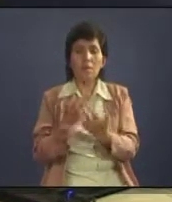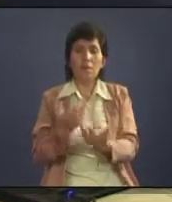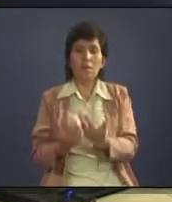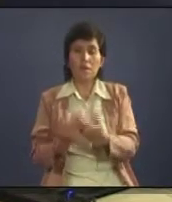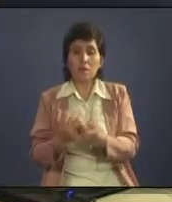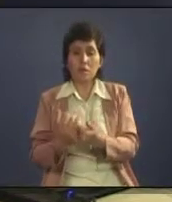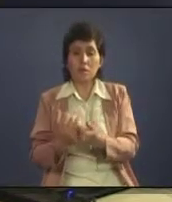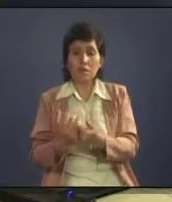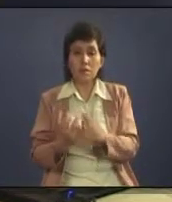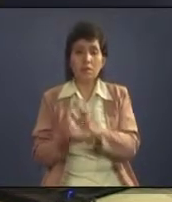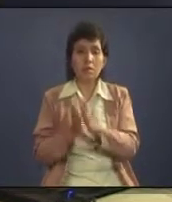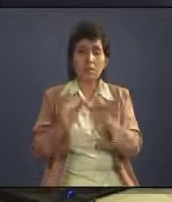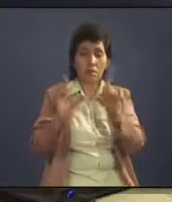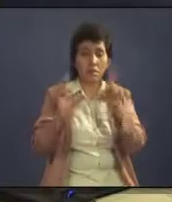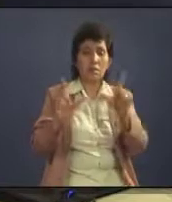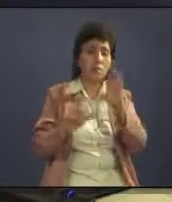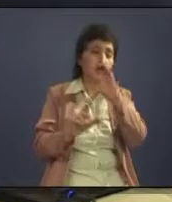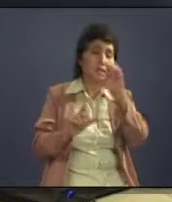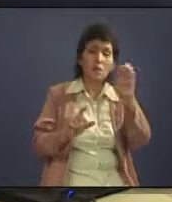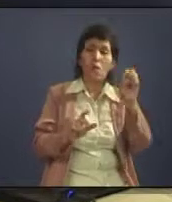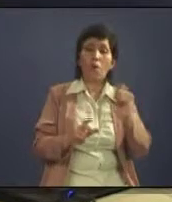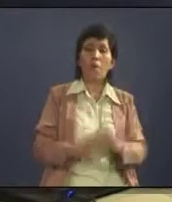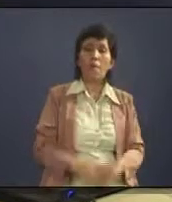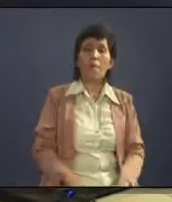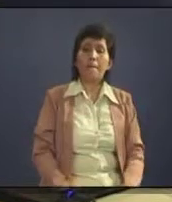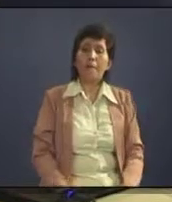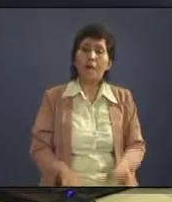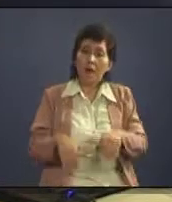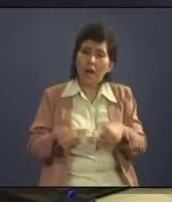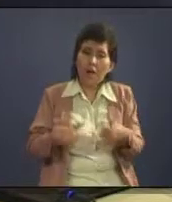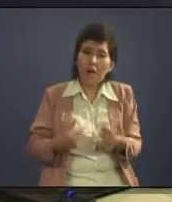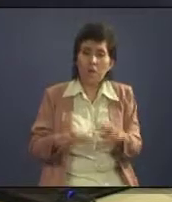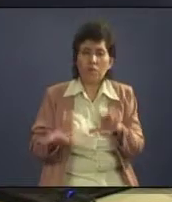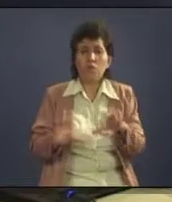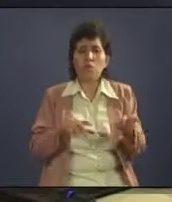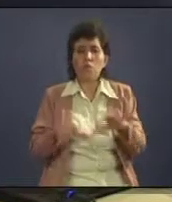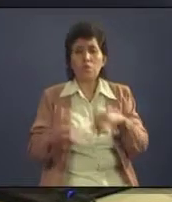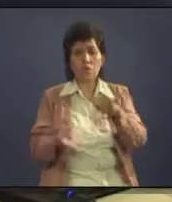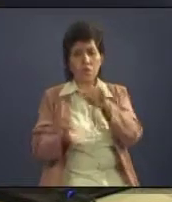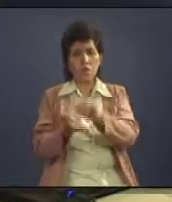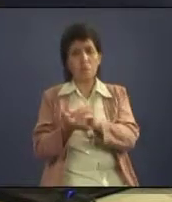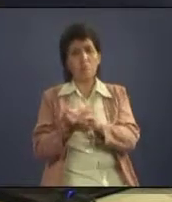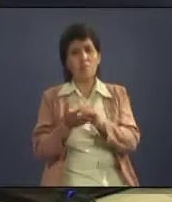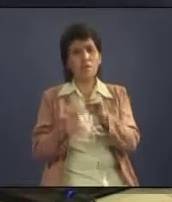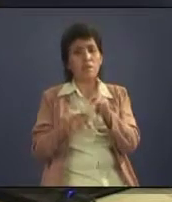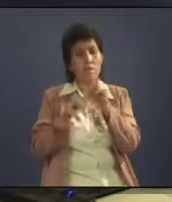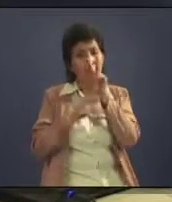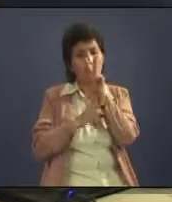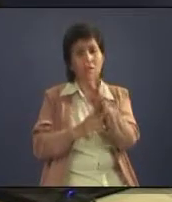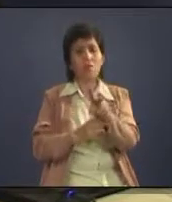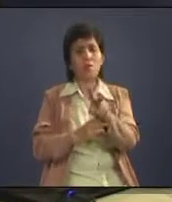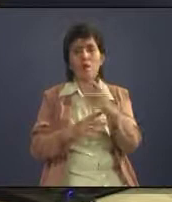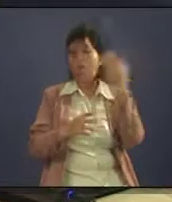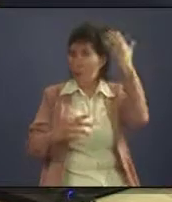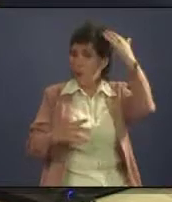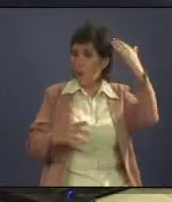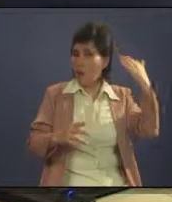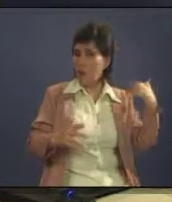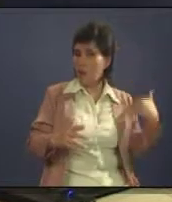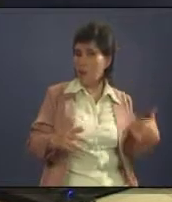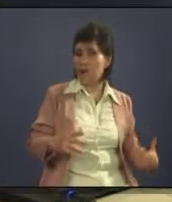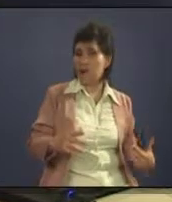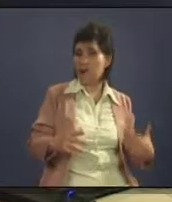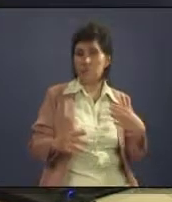candidate to take the post of CEO. How would you do that? Or people who looks having long